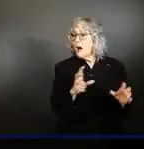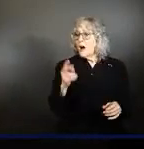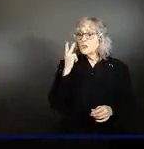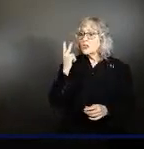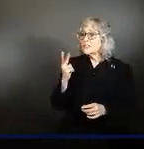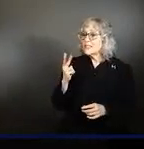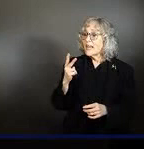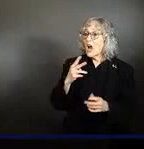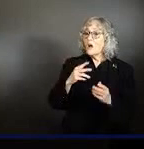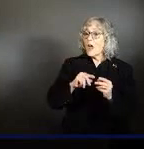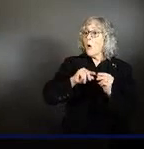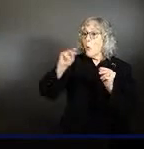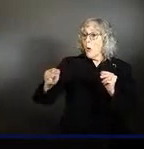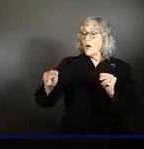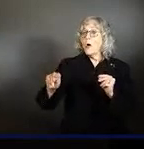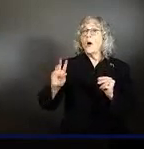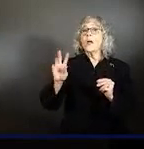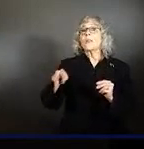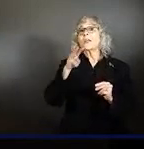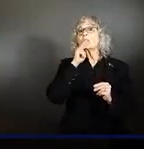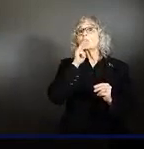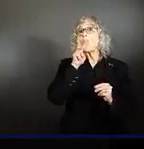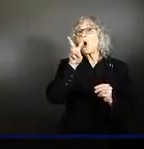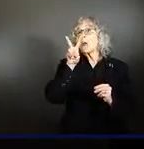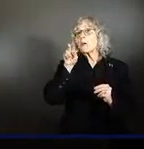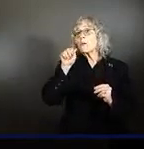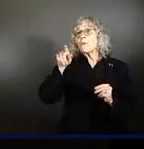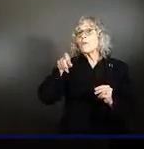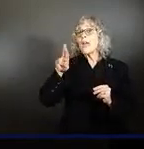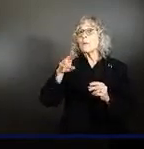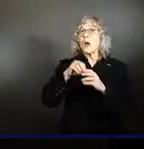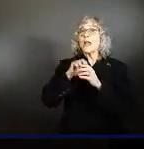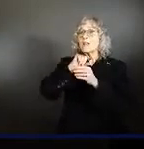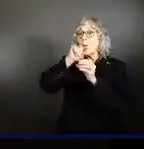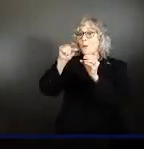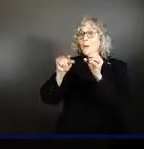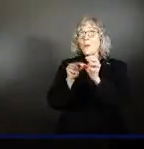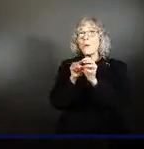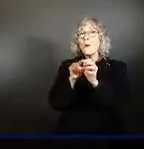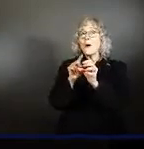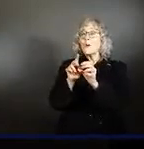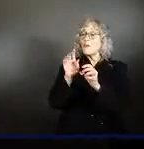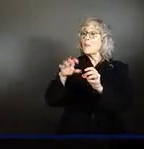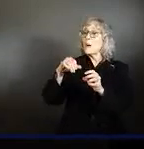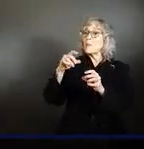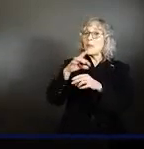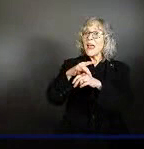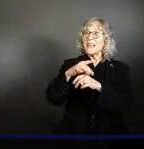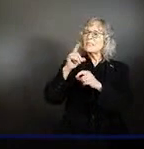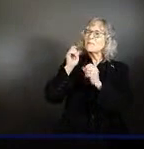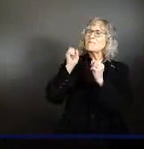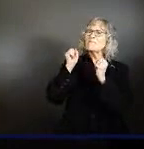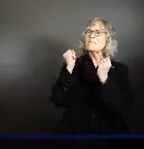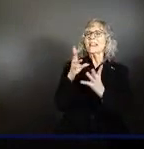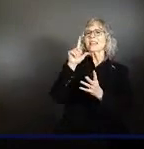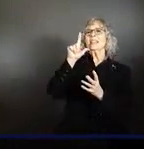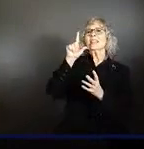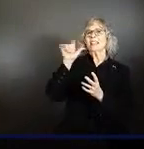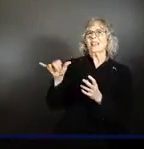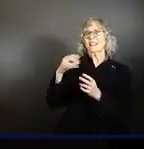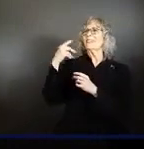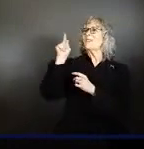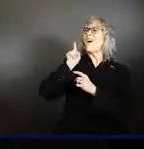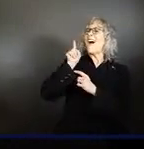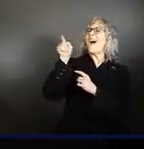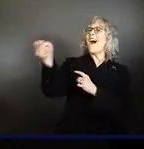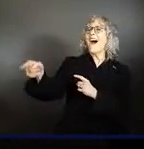those wiggles, it's water vapor in the atmosphere of this exoplanet 1,000 light years away. Imagine what we can do with this. No, seriously, that's why I'm